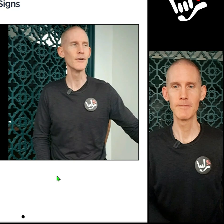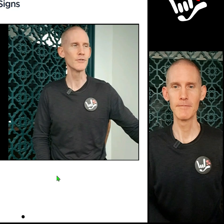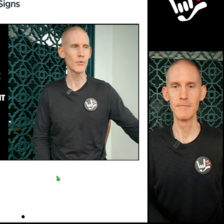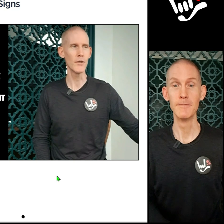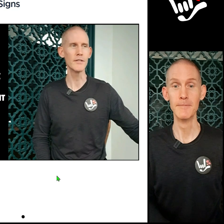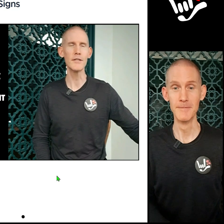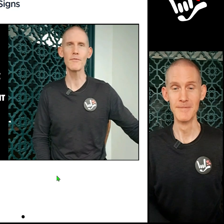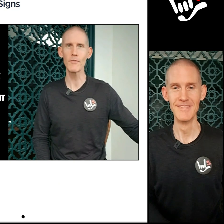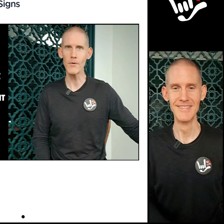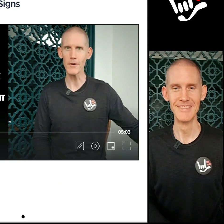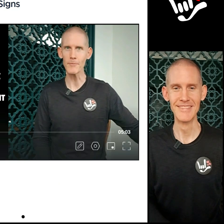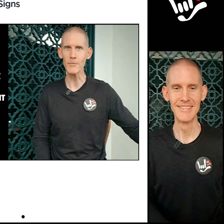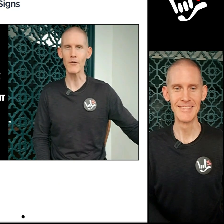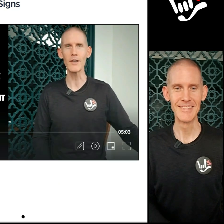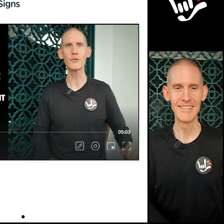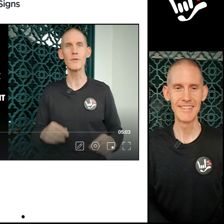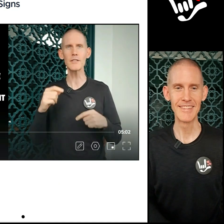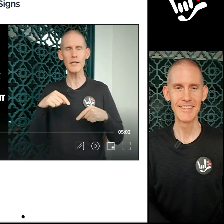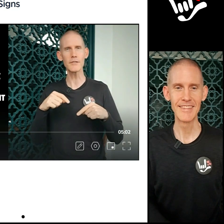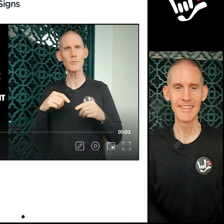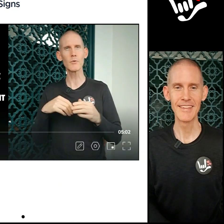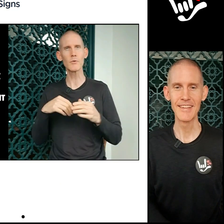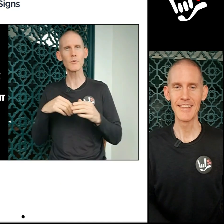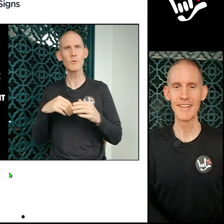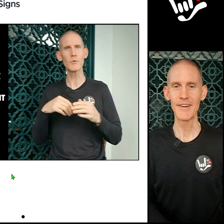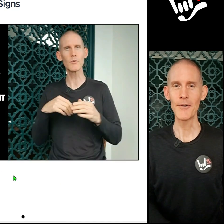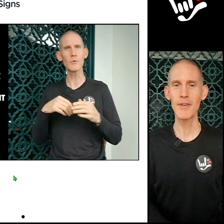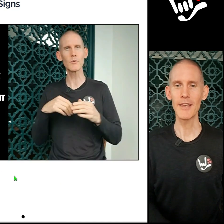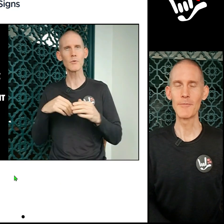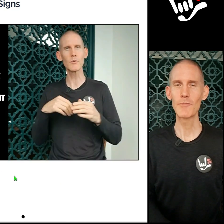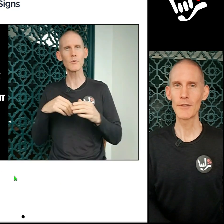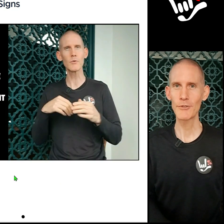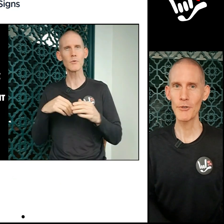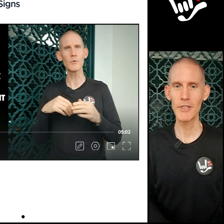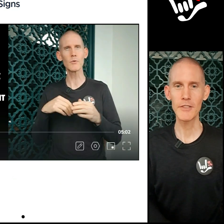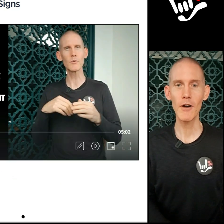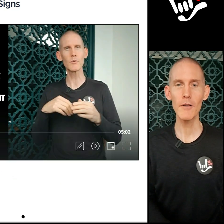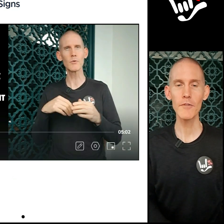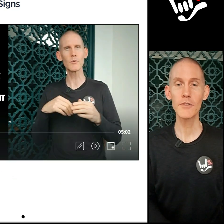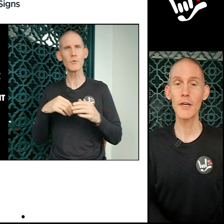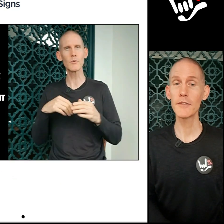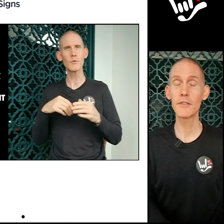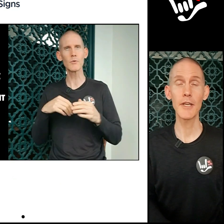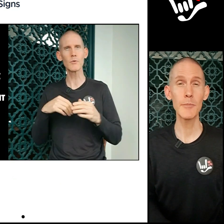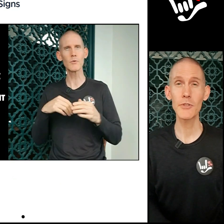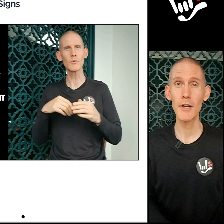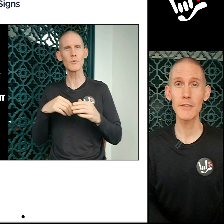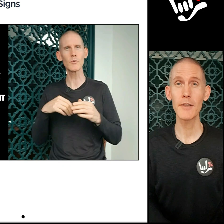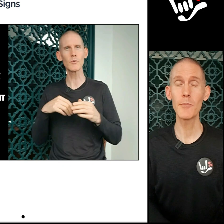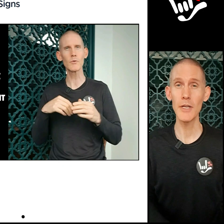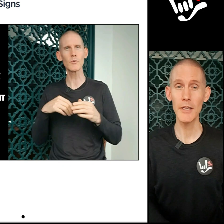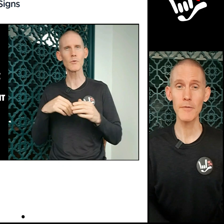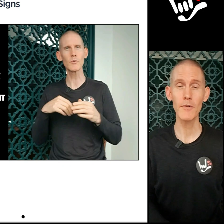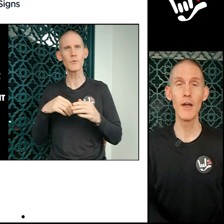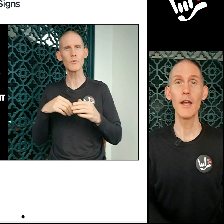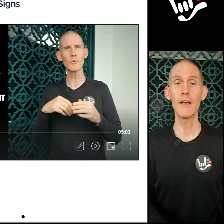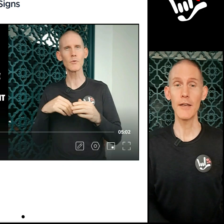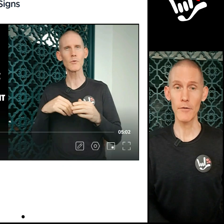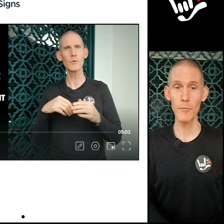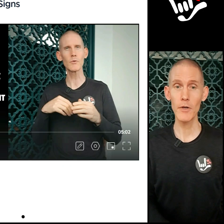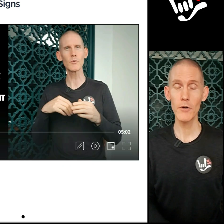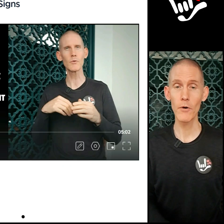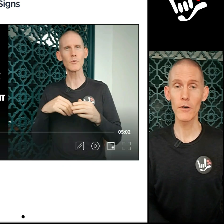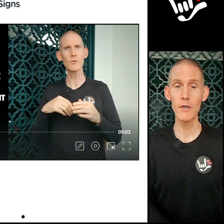is 24, all right? So in this lesson, okay, so you can see all of the signs, the same signs on the PDF